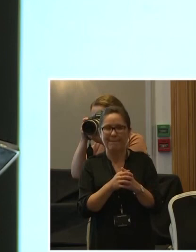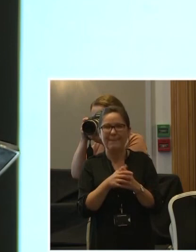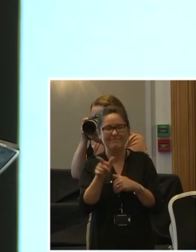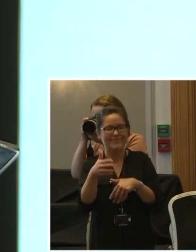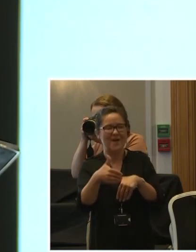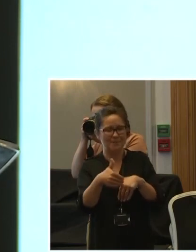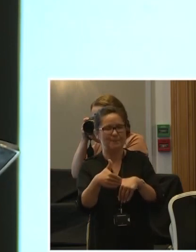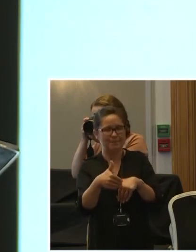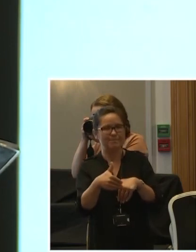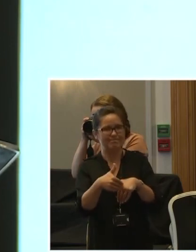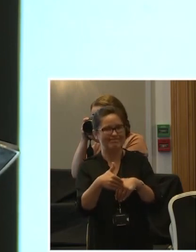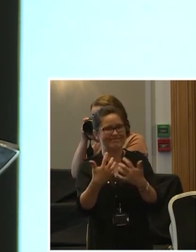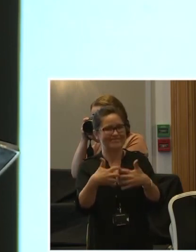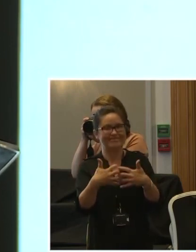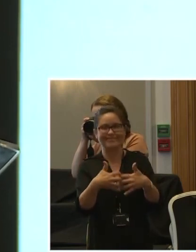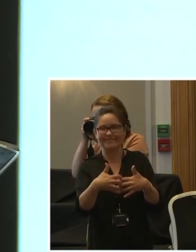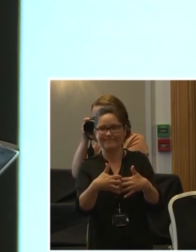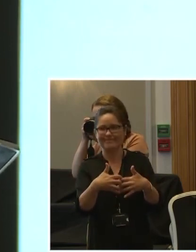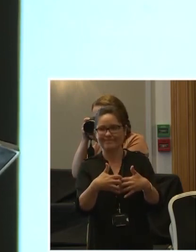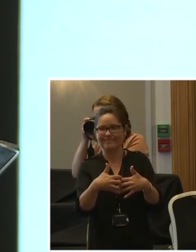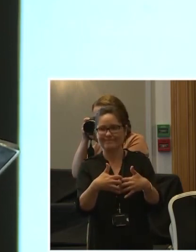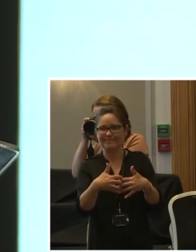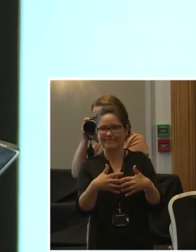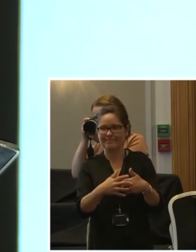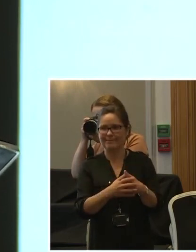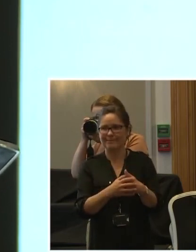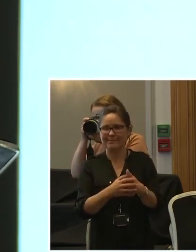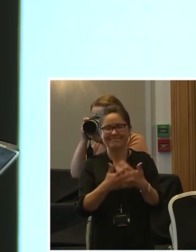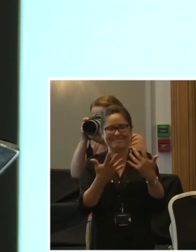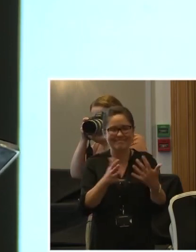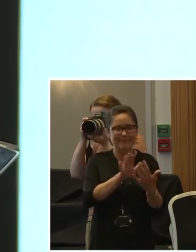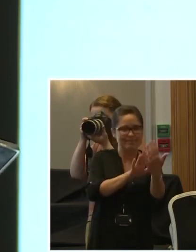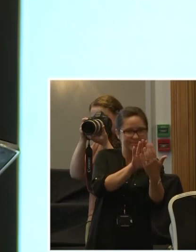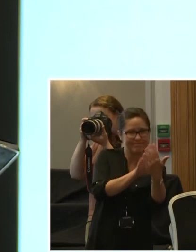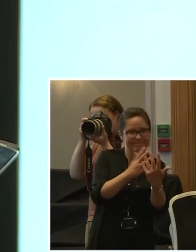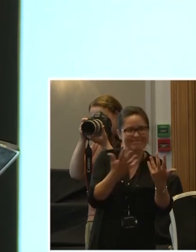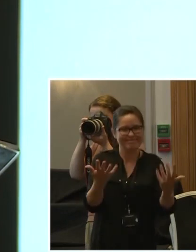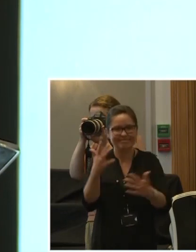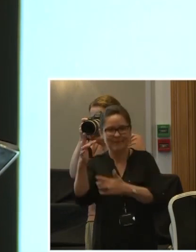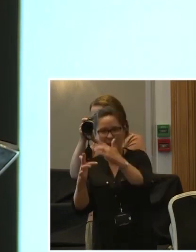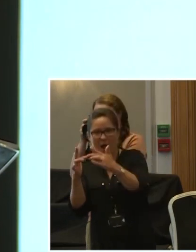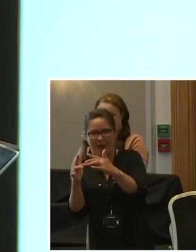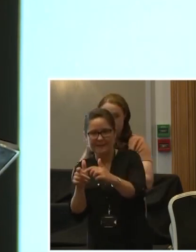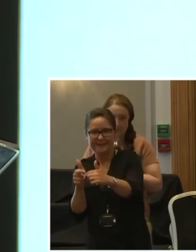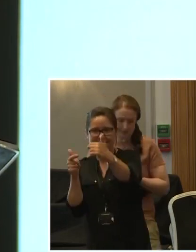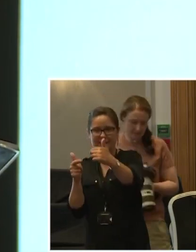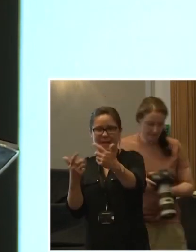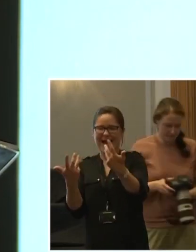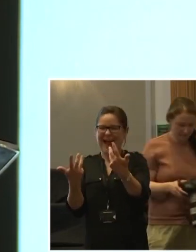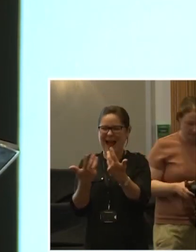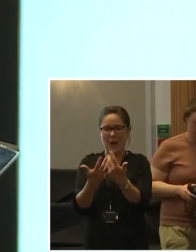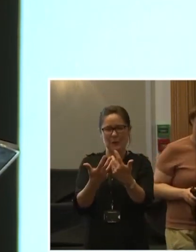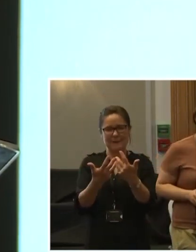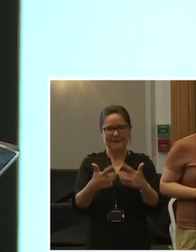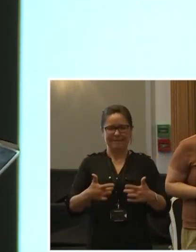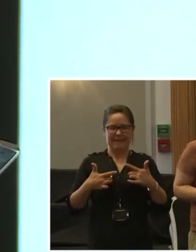there's work going on in saying, well, if you see an ECLO, or whether it's virtual, how do people who are digitally excluded get the